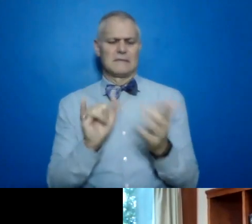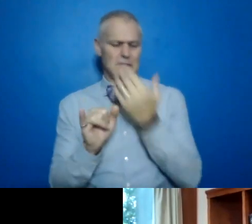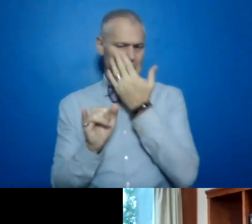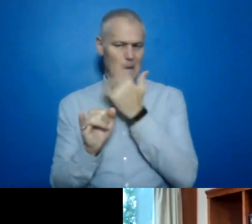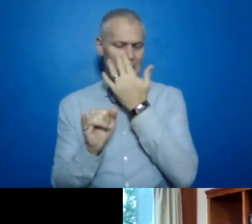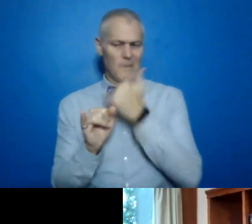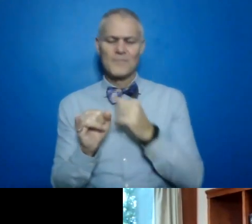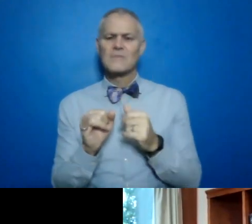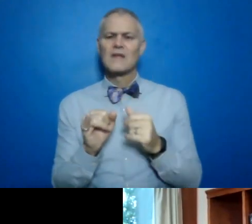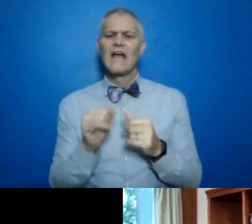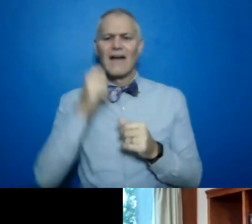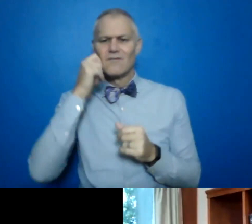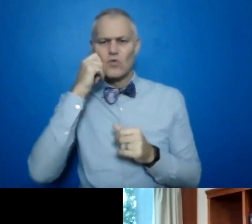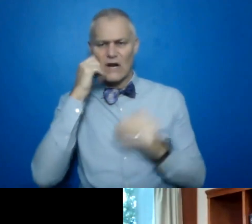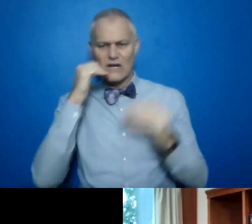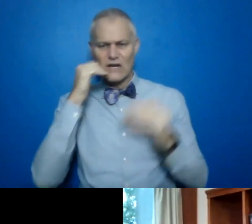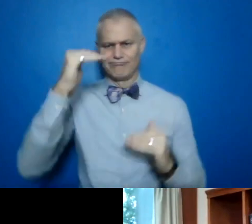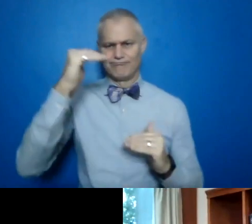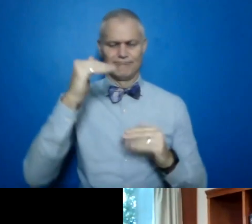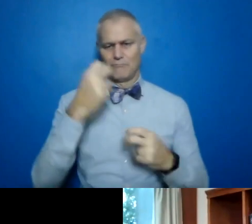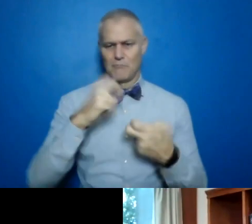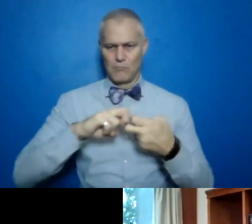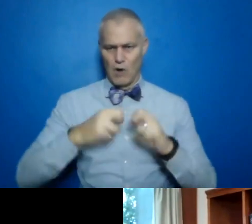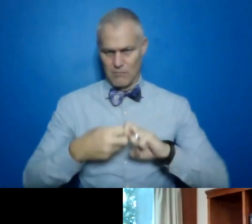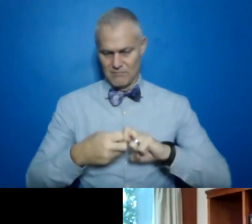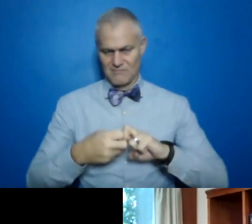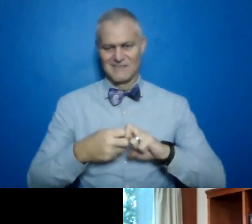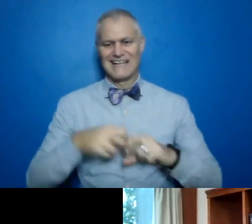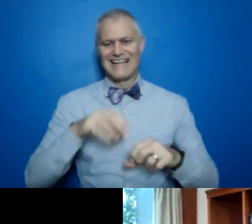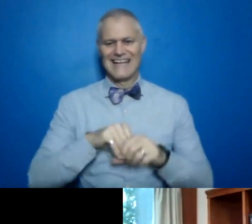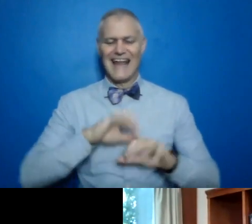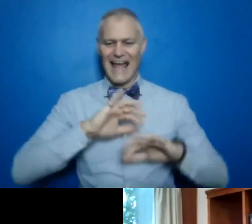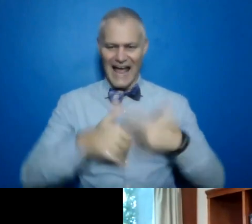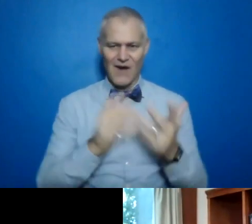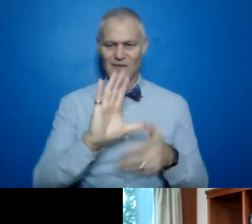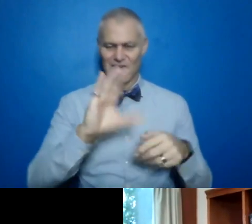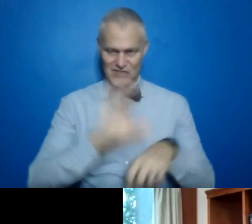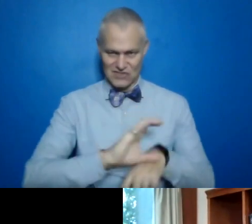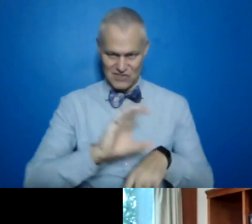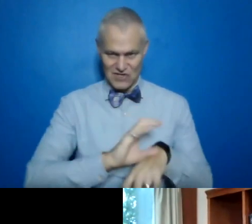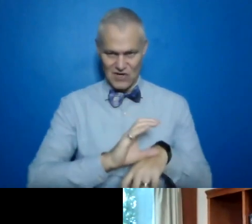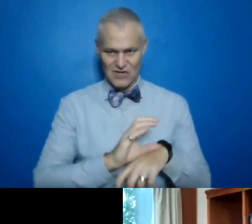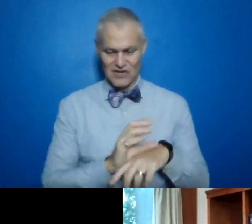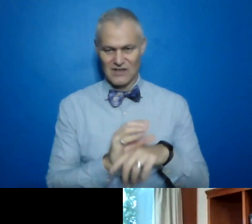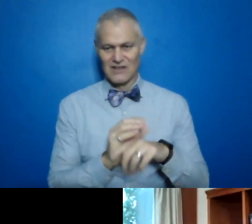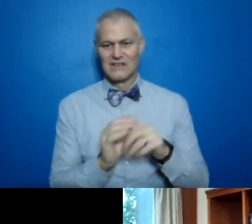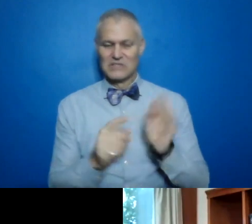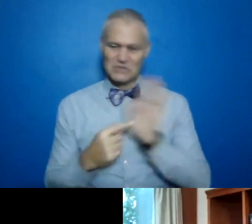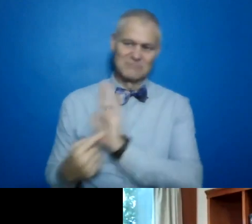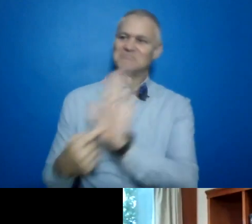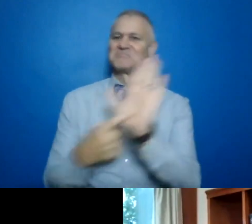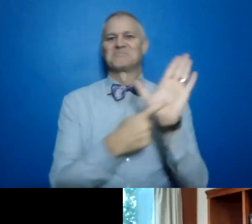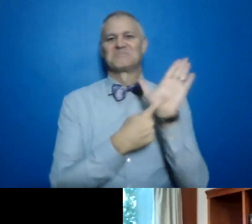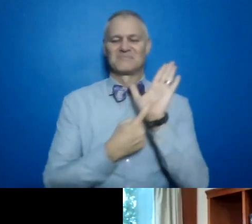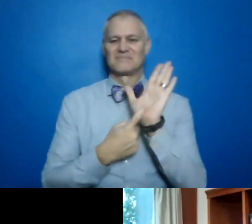a racial justice problem in the way that the denomination is manifesting publicly and